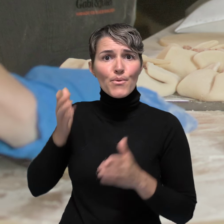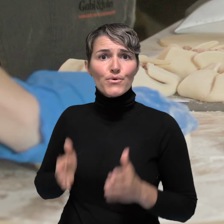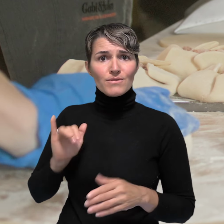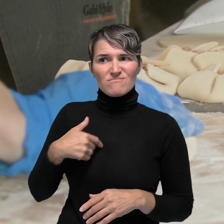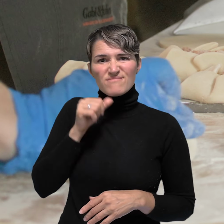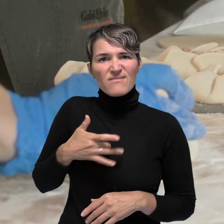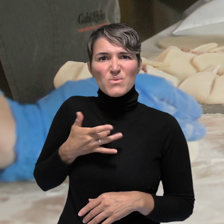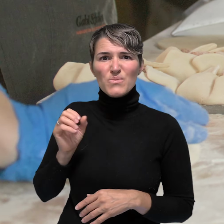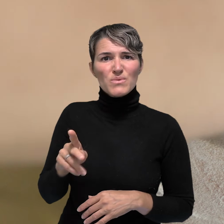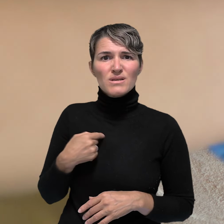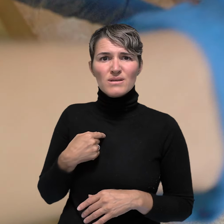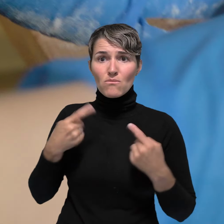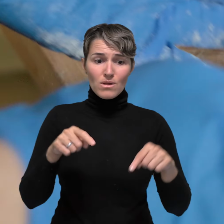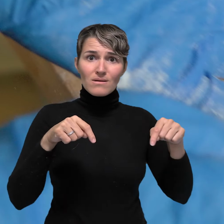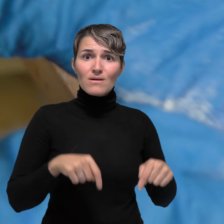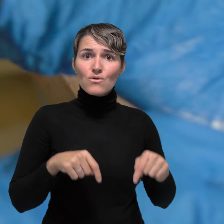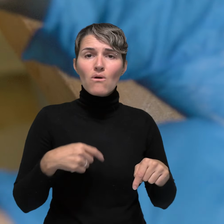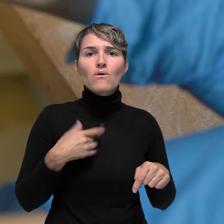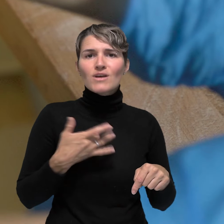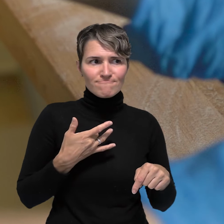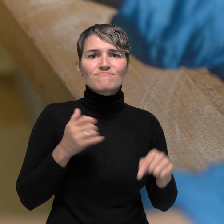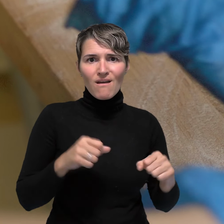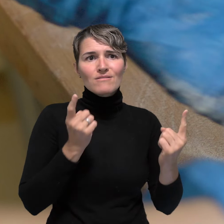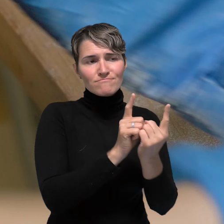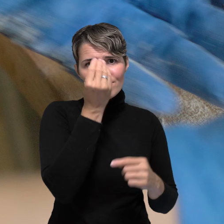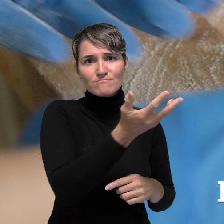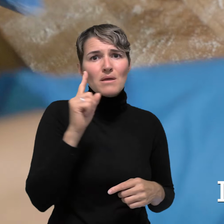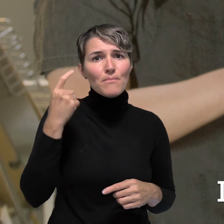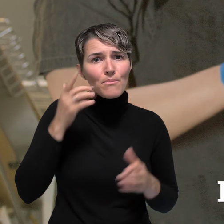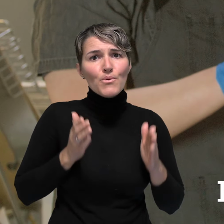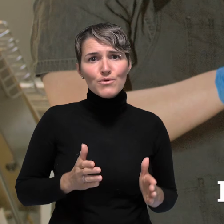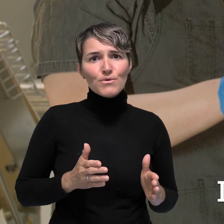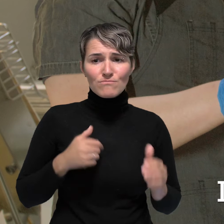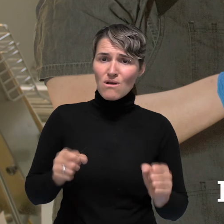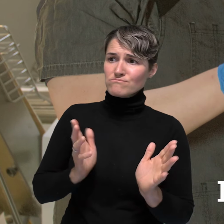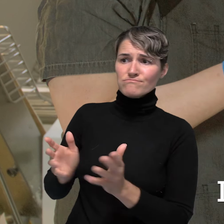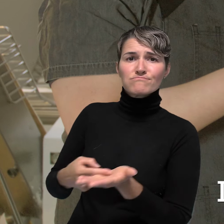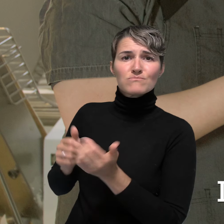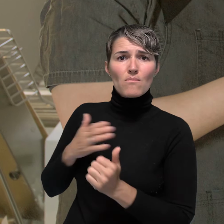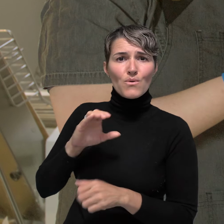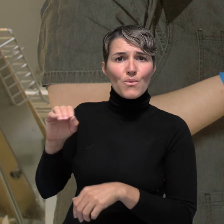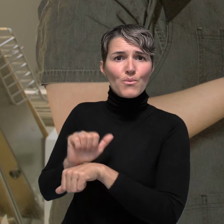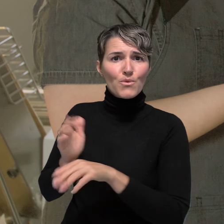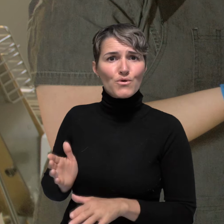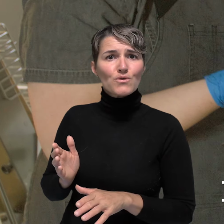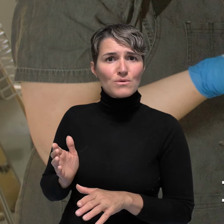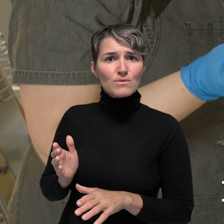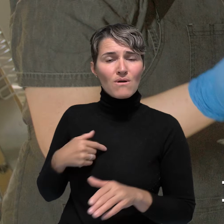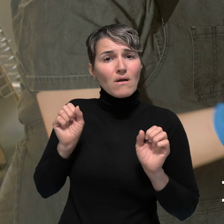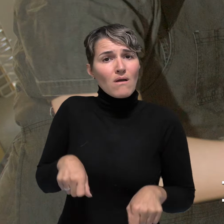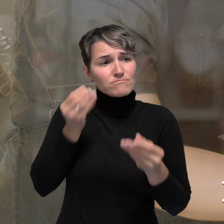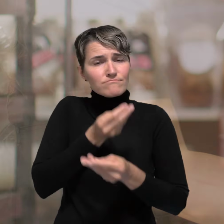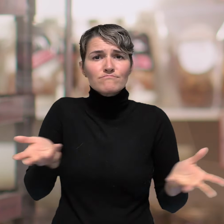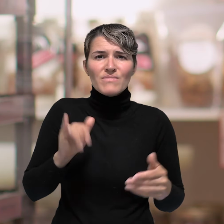feeling okay. Whereas here, I can talk to my employer, I can talk to my coworkers, I can let them know I'm